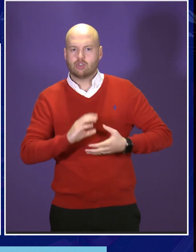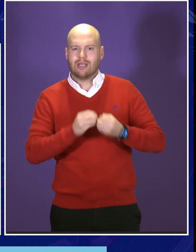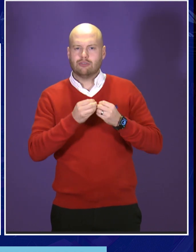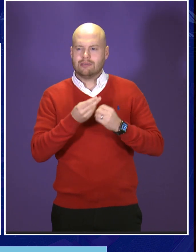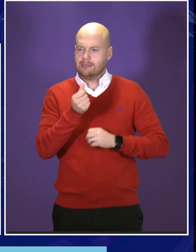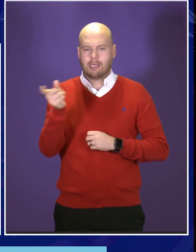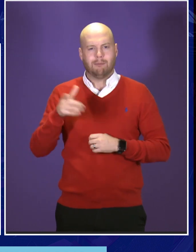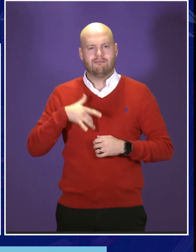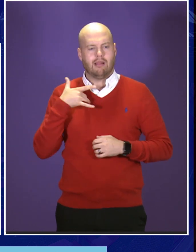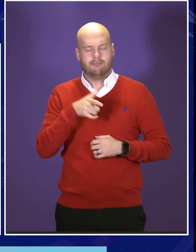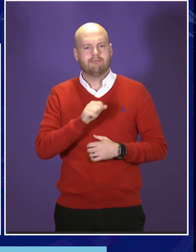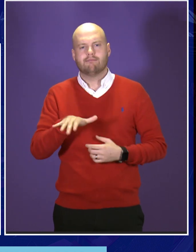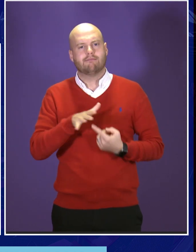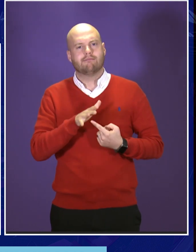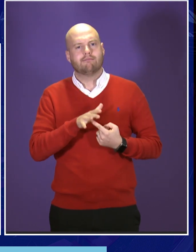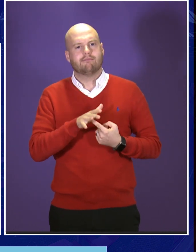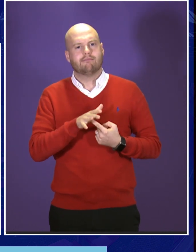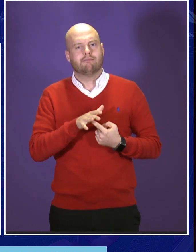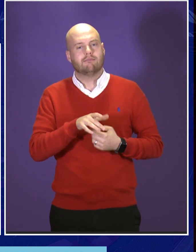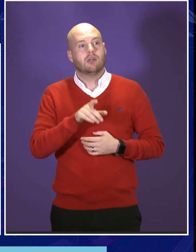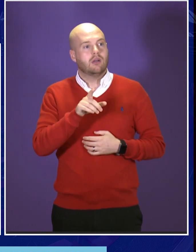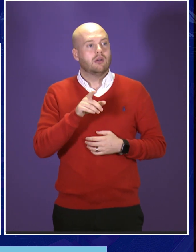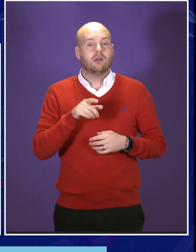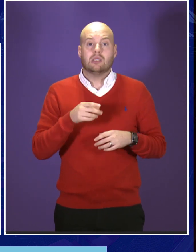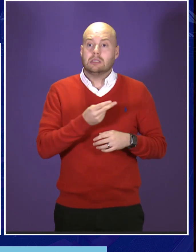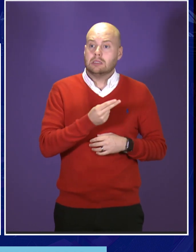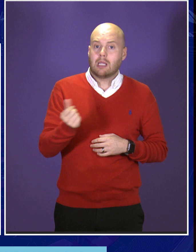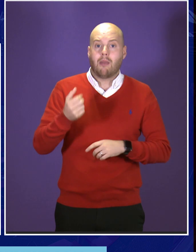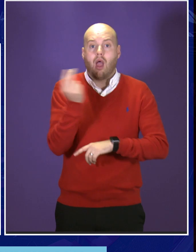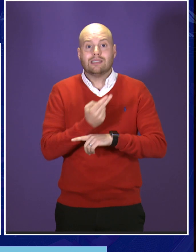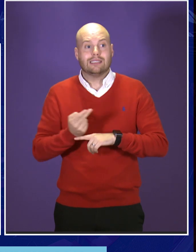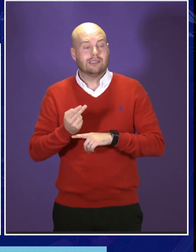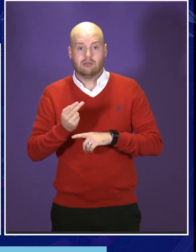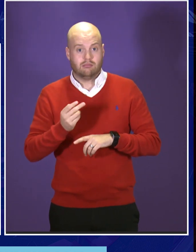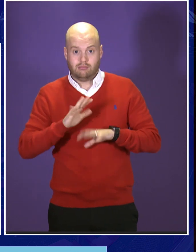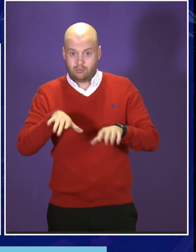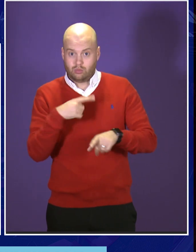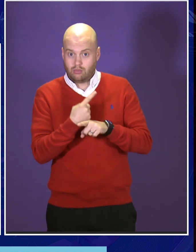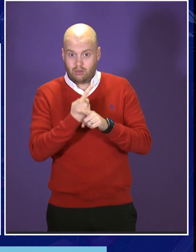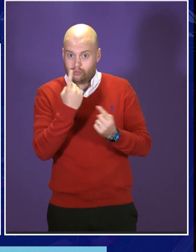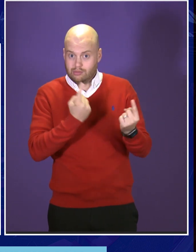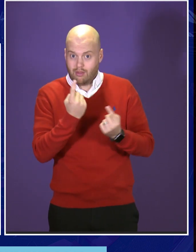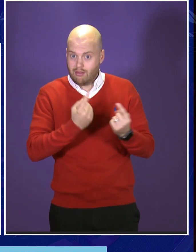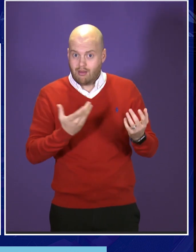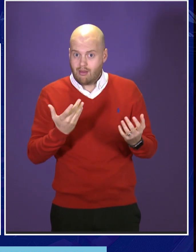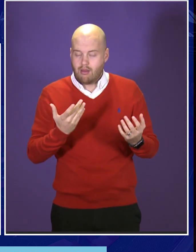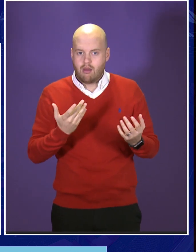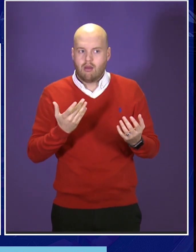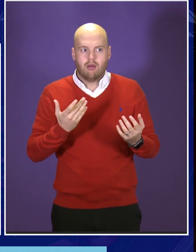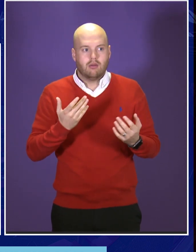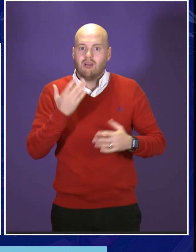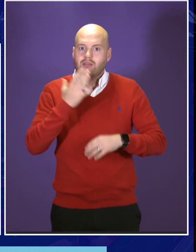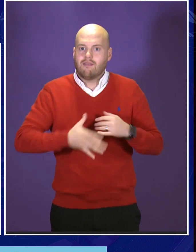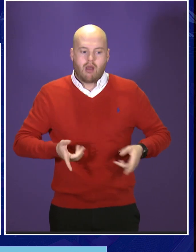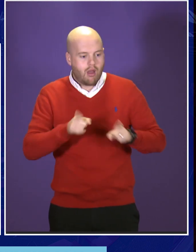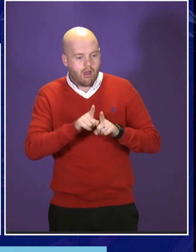and backgrounds do not converse with one another, let alone create new music and new arts in